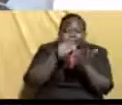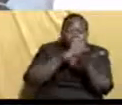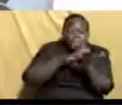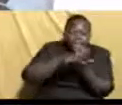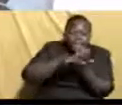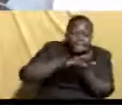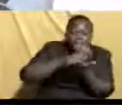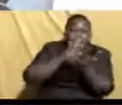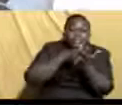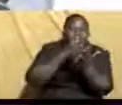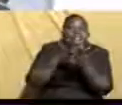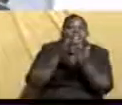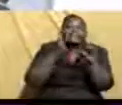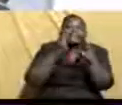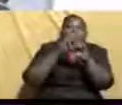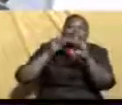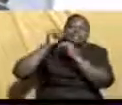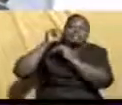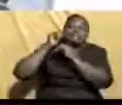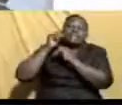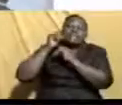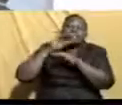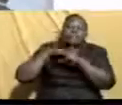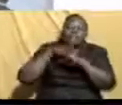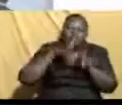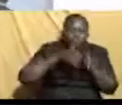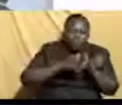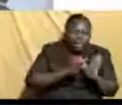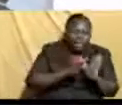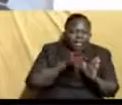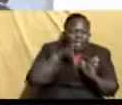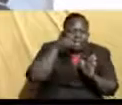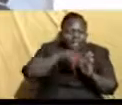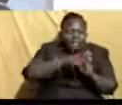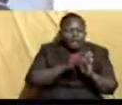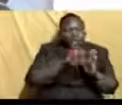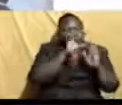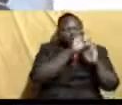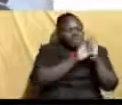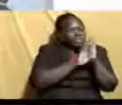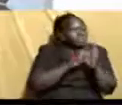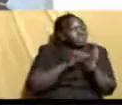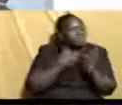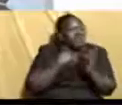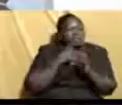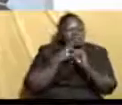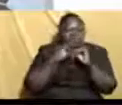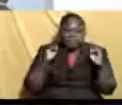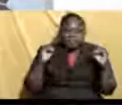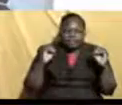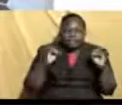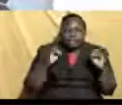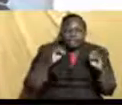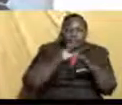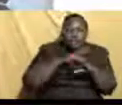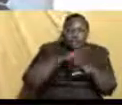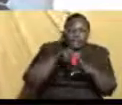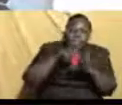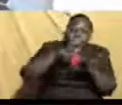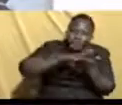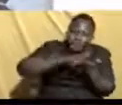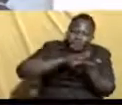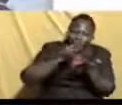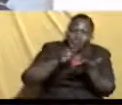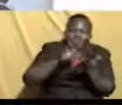will be limited to that extent of that provision. In our Constitution, we do not have any absolute bar on the application of the basic structure